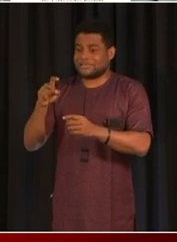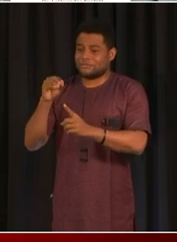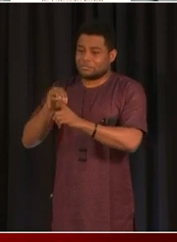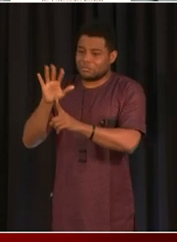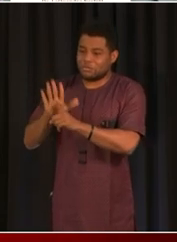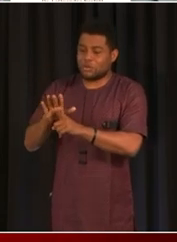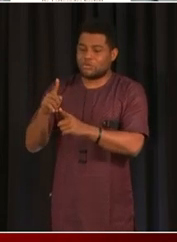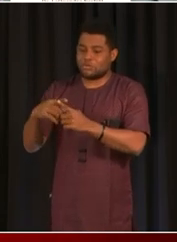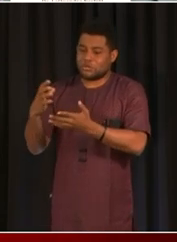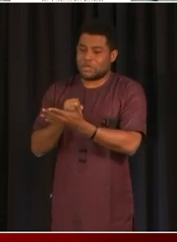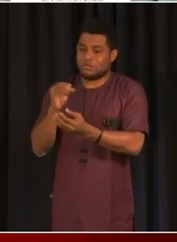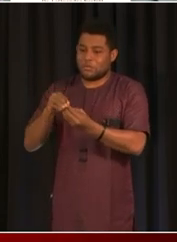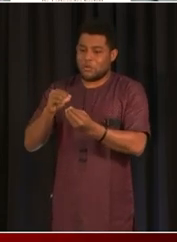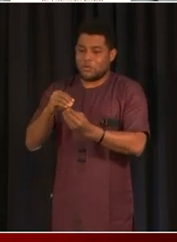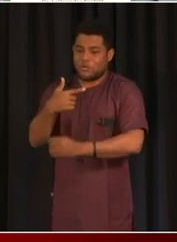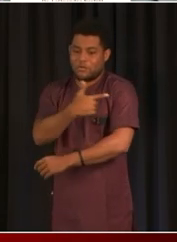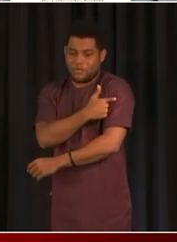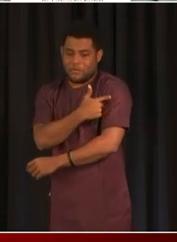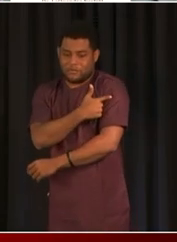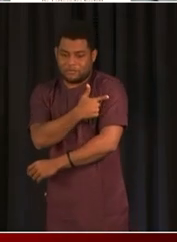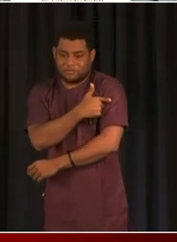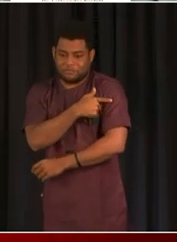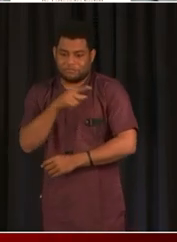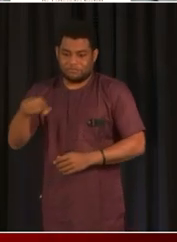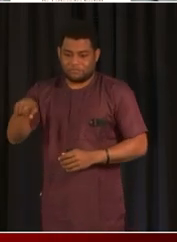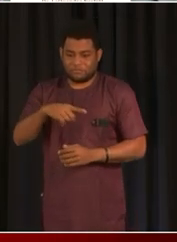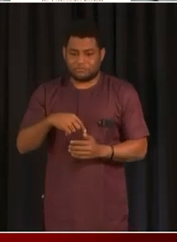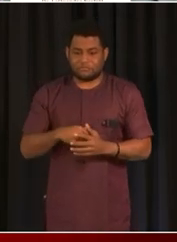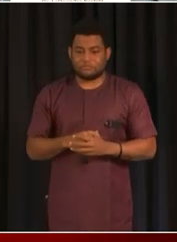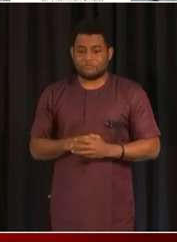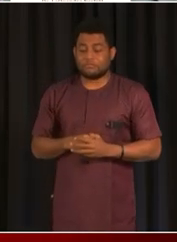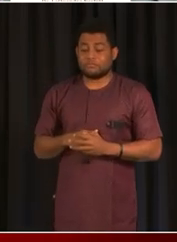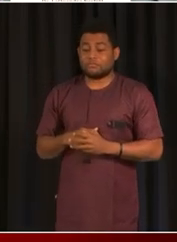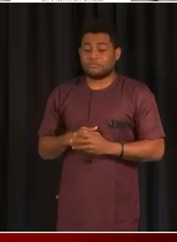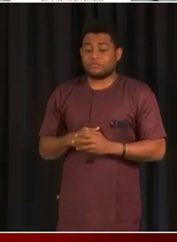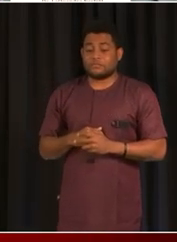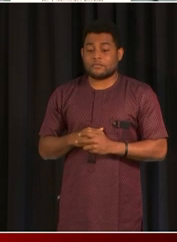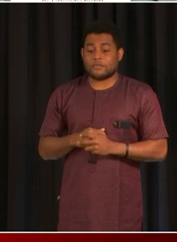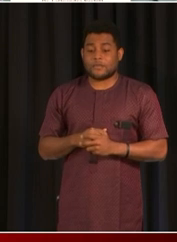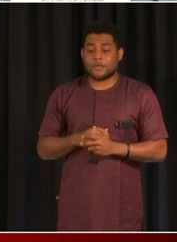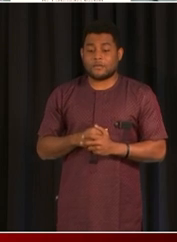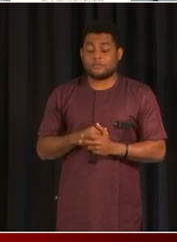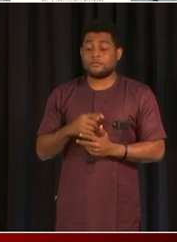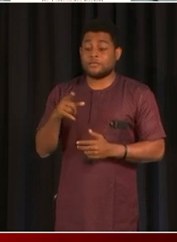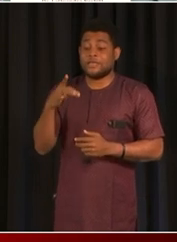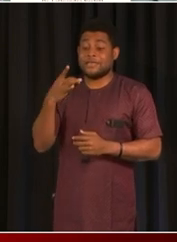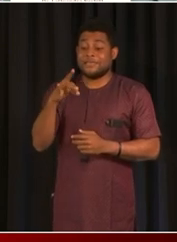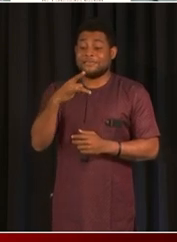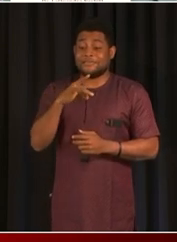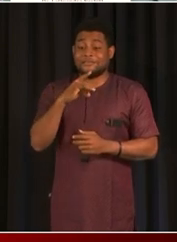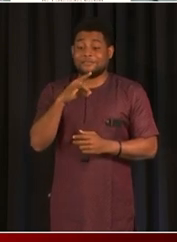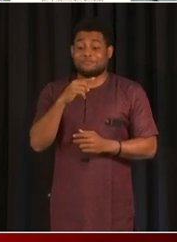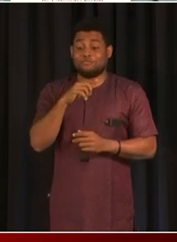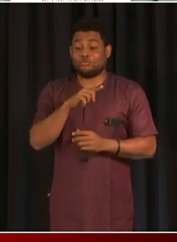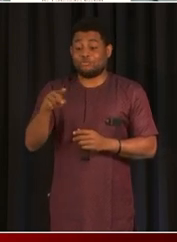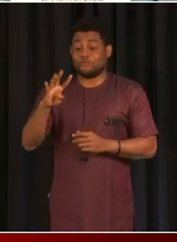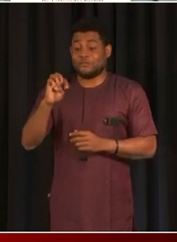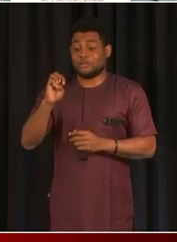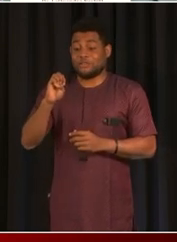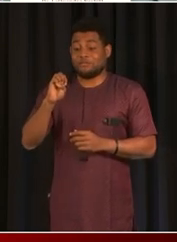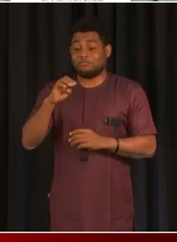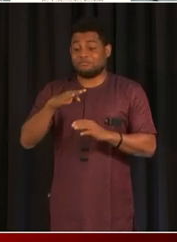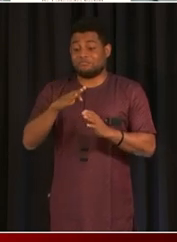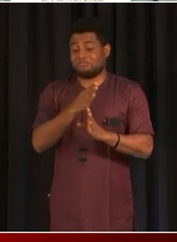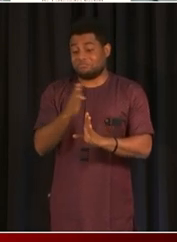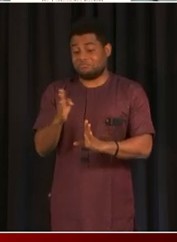driven largely by 18 to 40-year-olds. And we know that the vaccination rates or vaccine coverage in